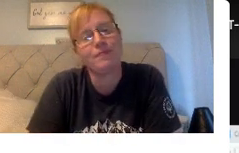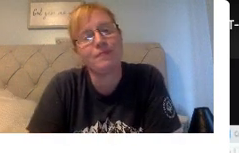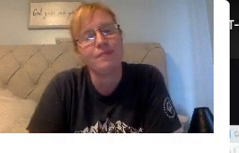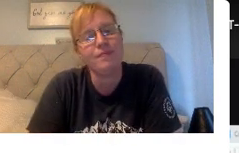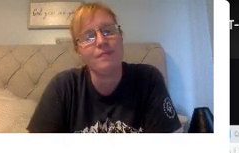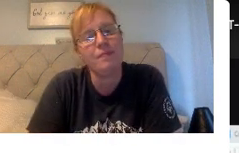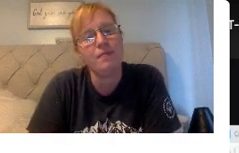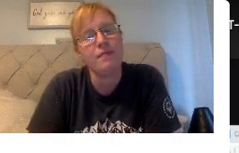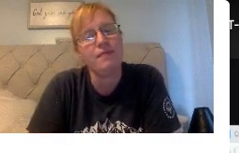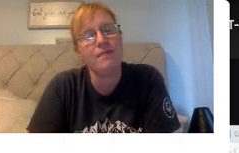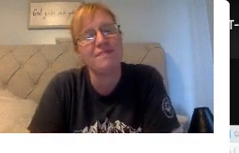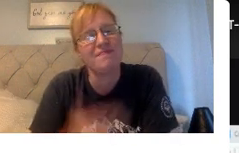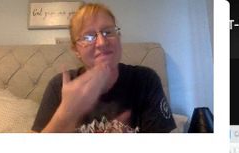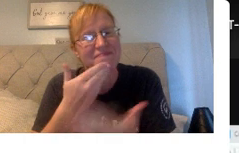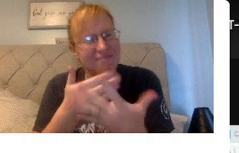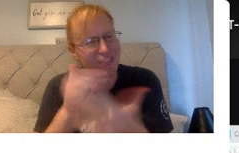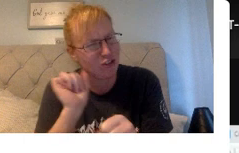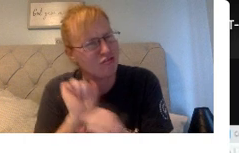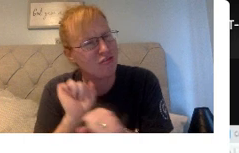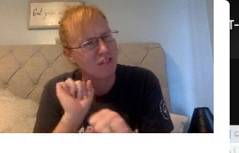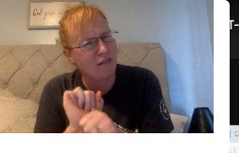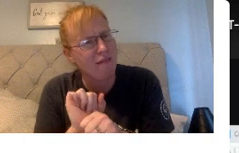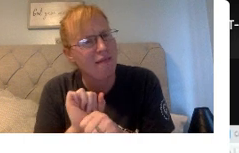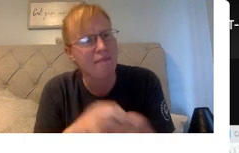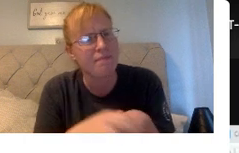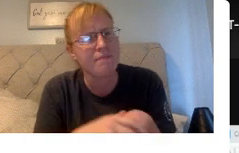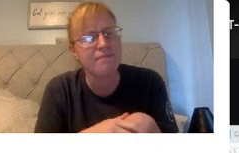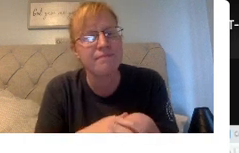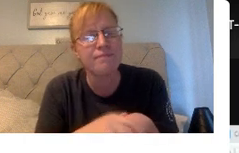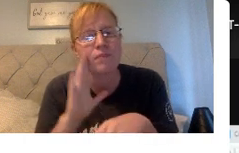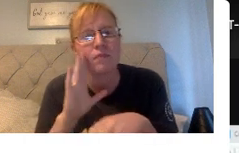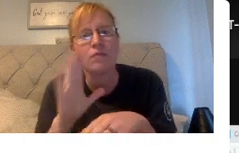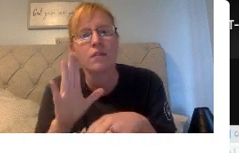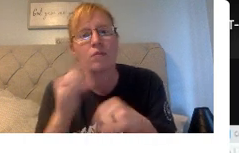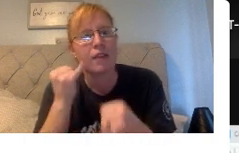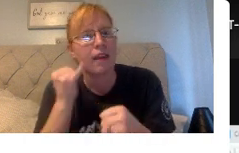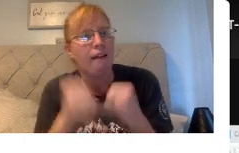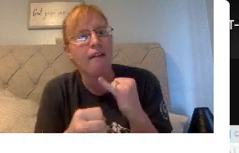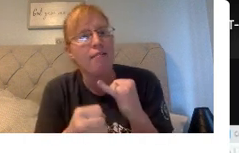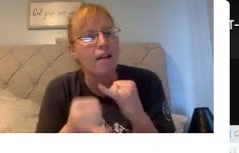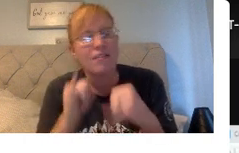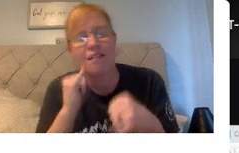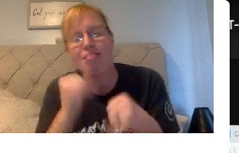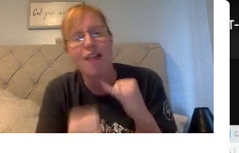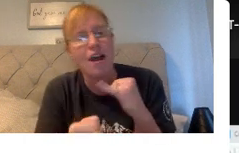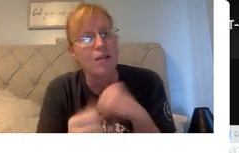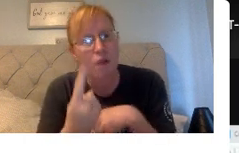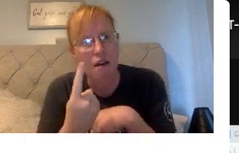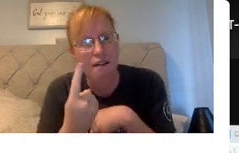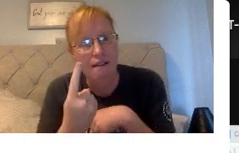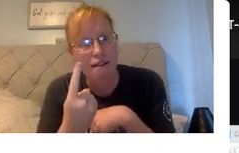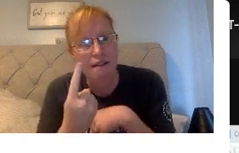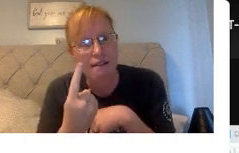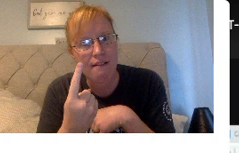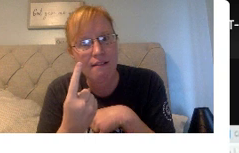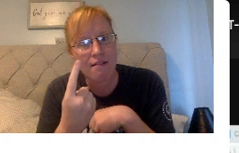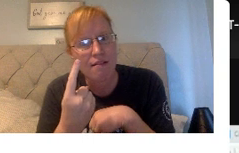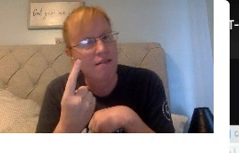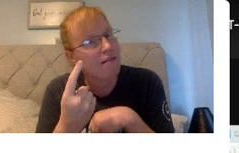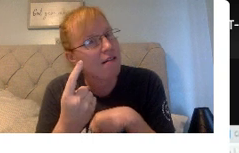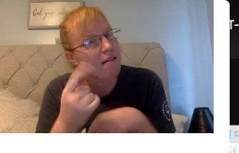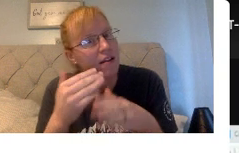Okay, good job. And we'll do, this will be our last one. Our last one is, what is